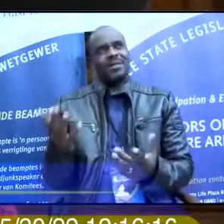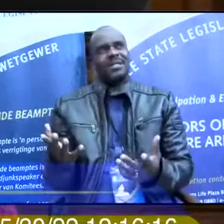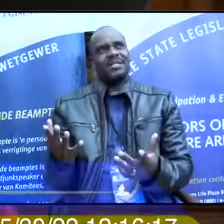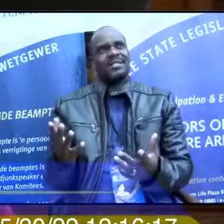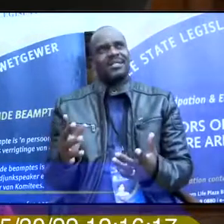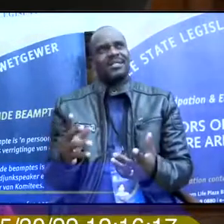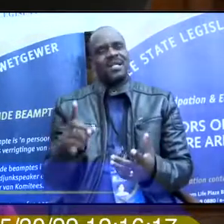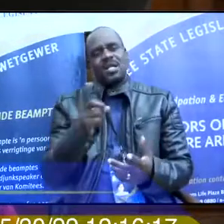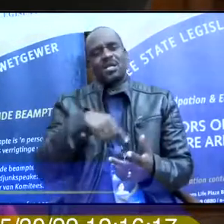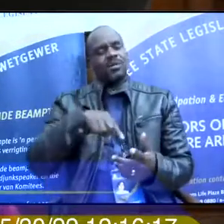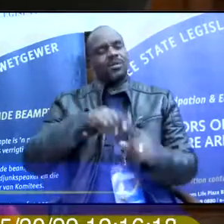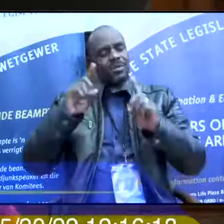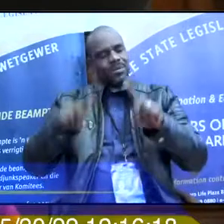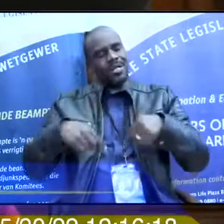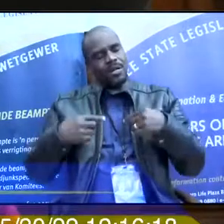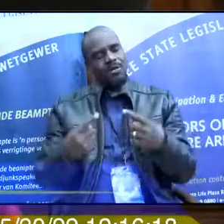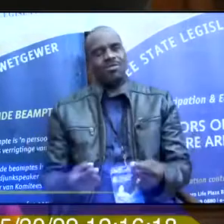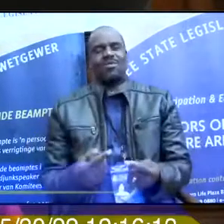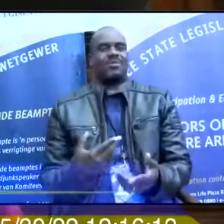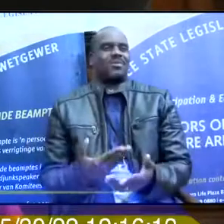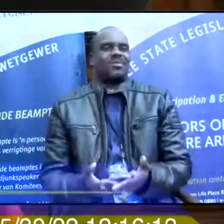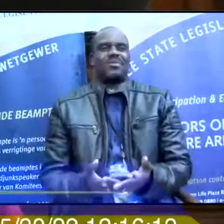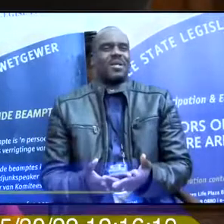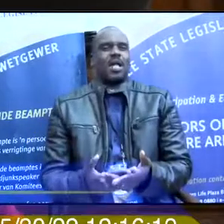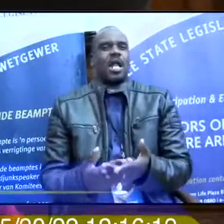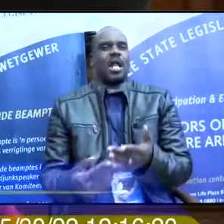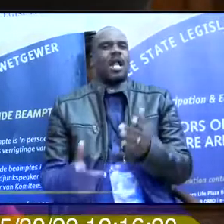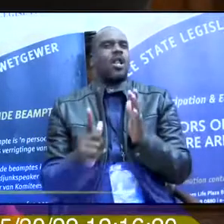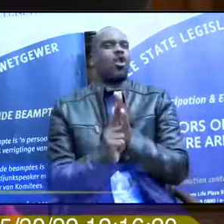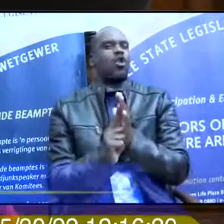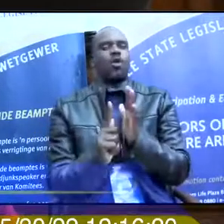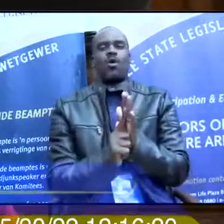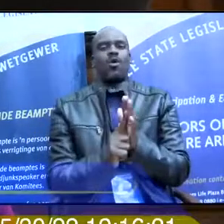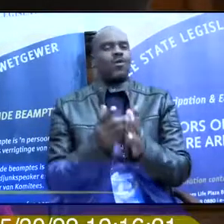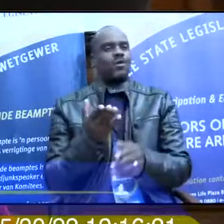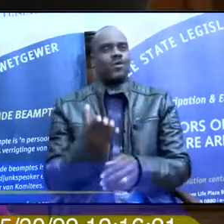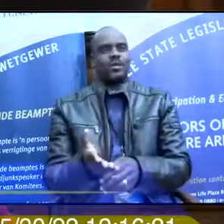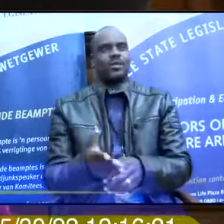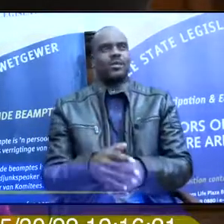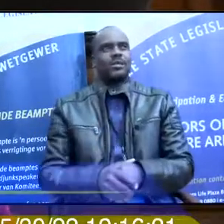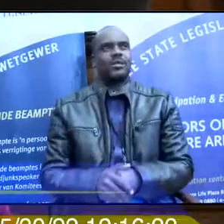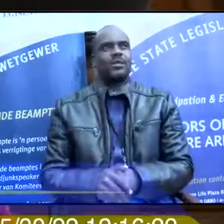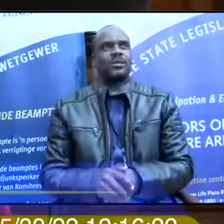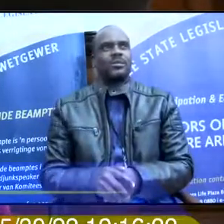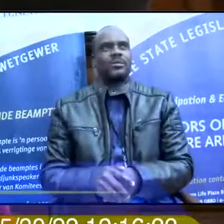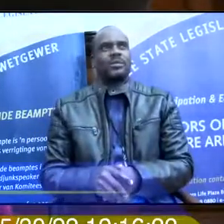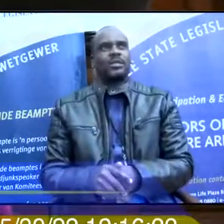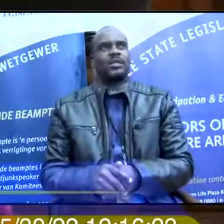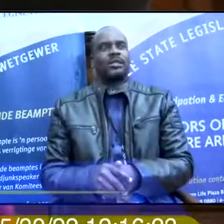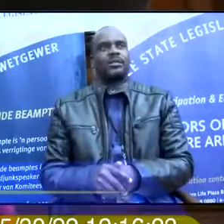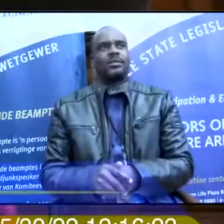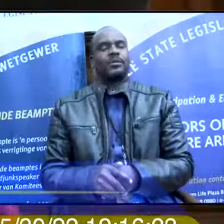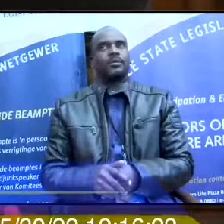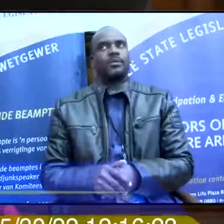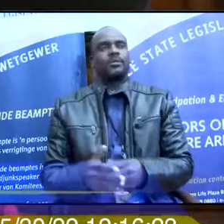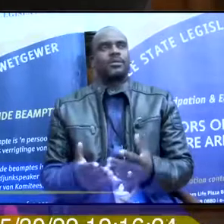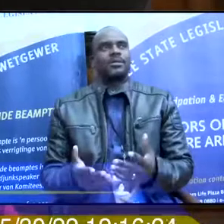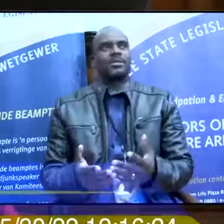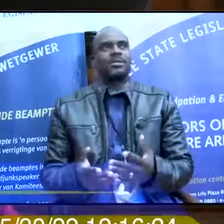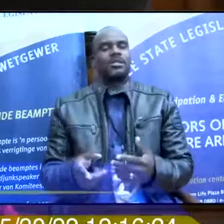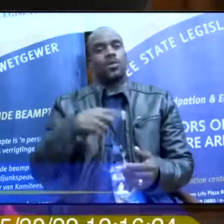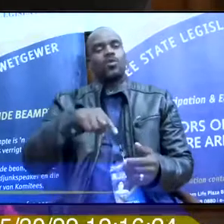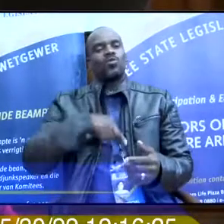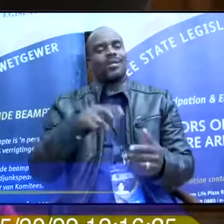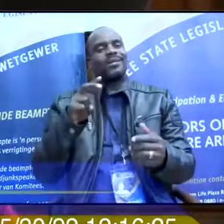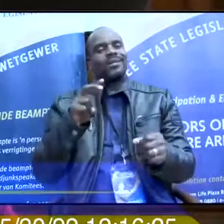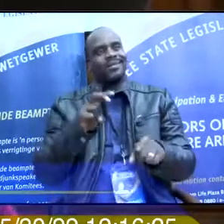cannot have laws that perpetuates inequality we need to have